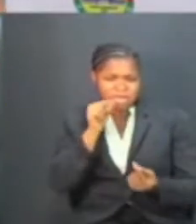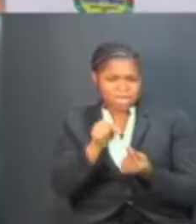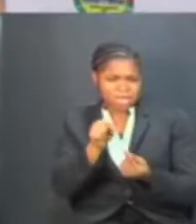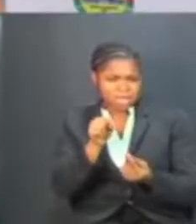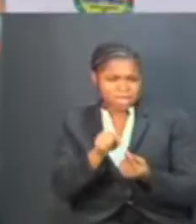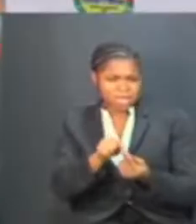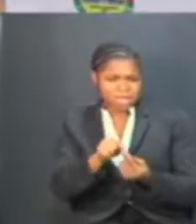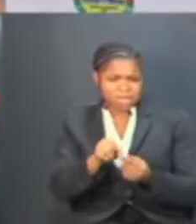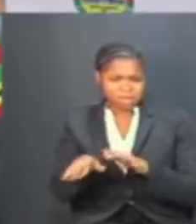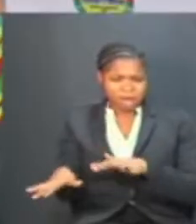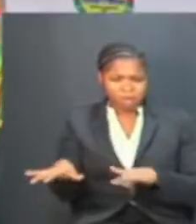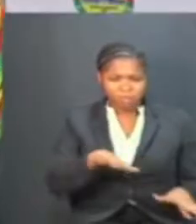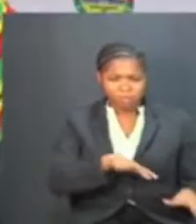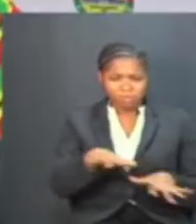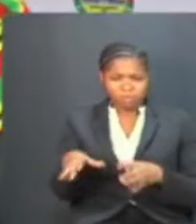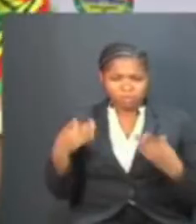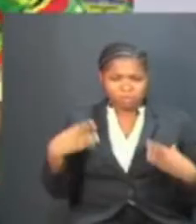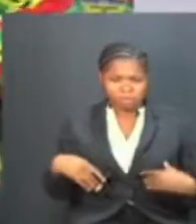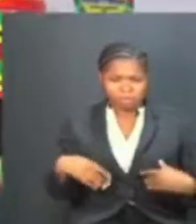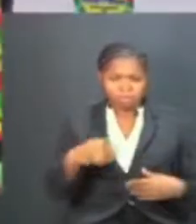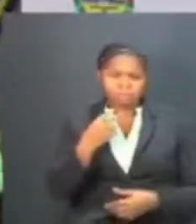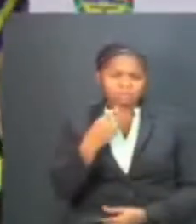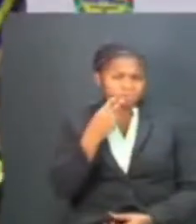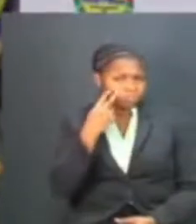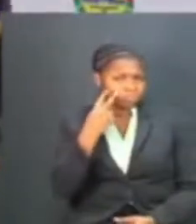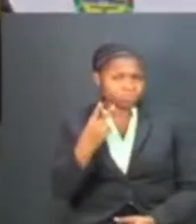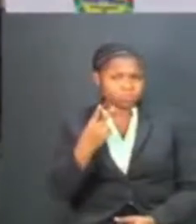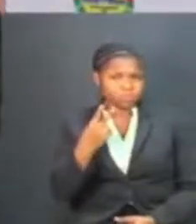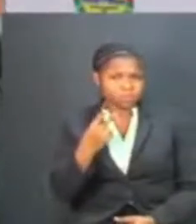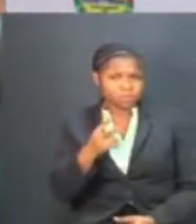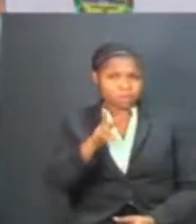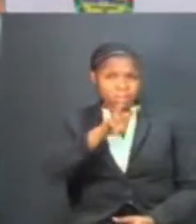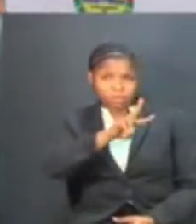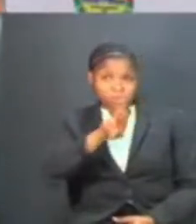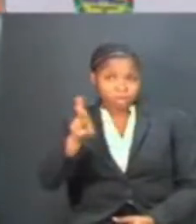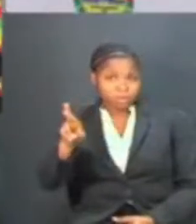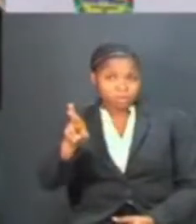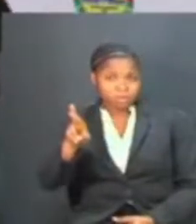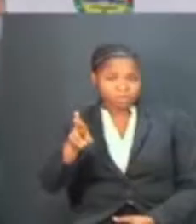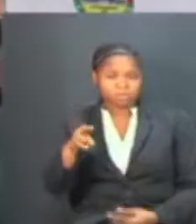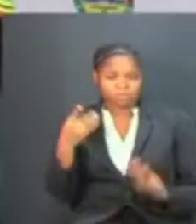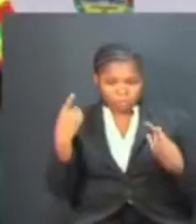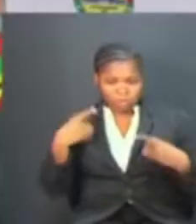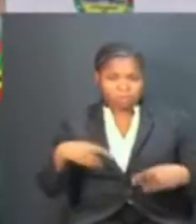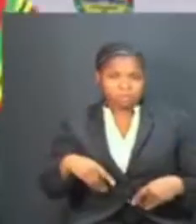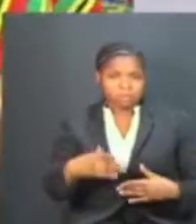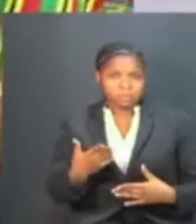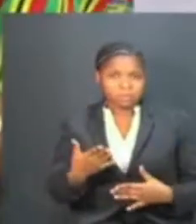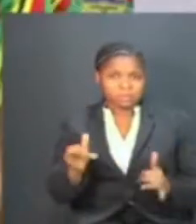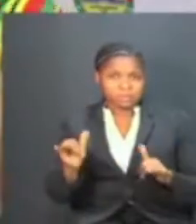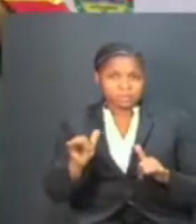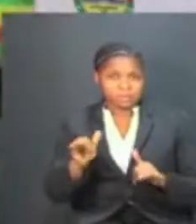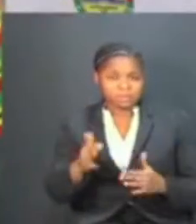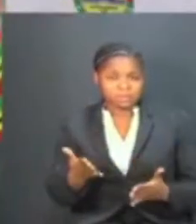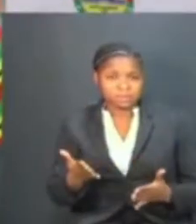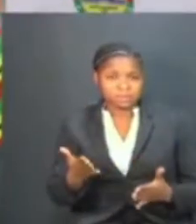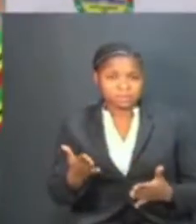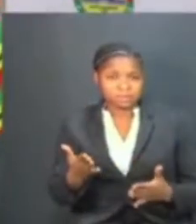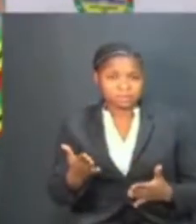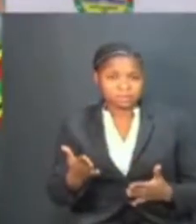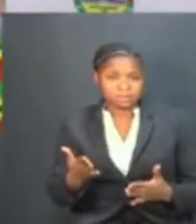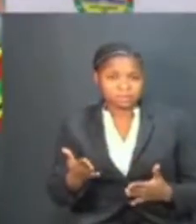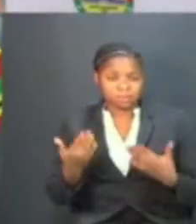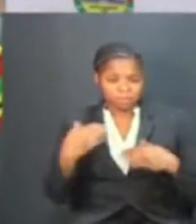Voltarians wear theirs. So he will wear a long sleeves under and wear what we will say kwalang.